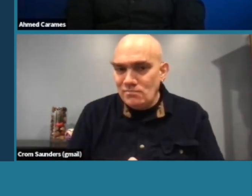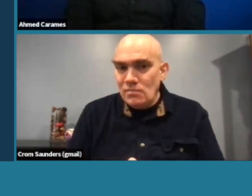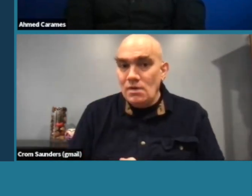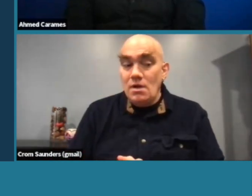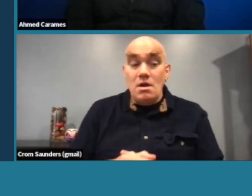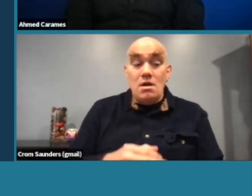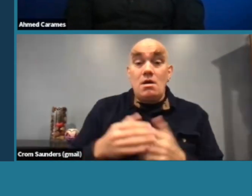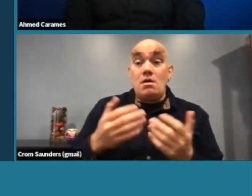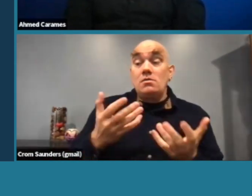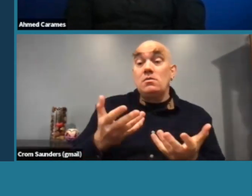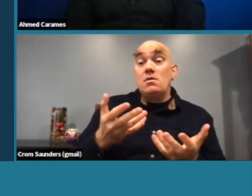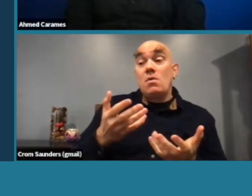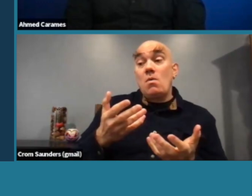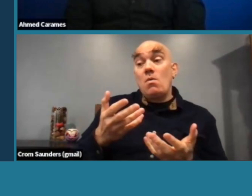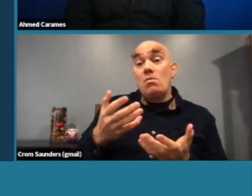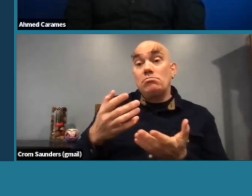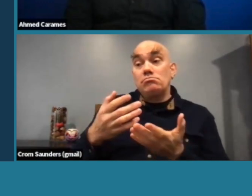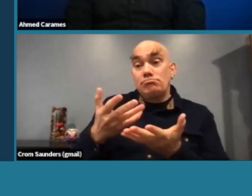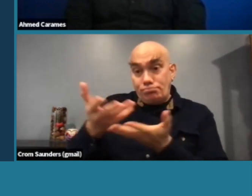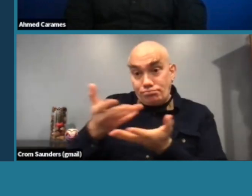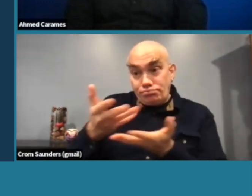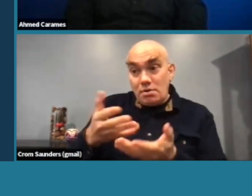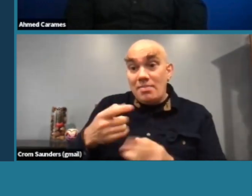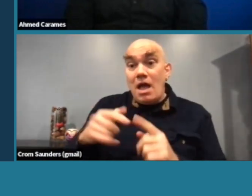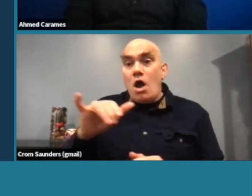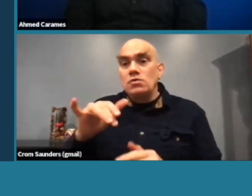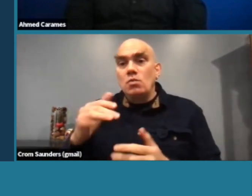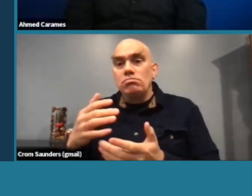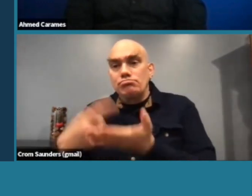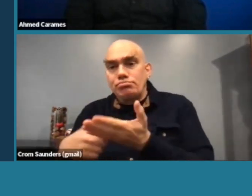an example of PR work and marketing.